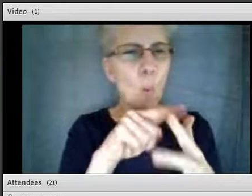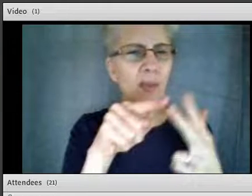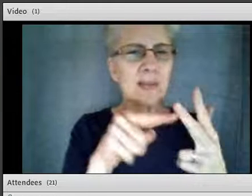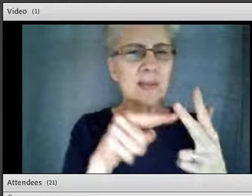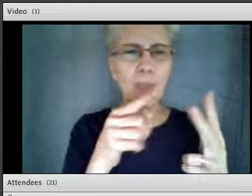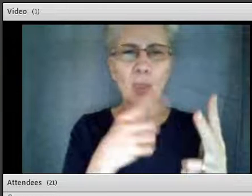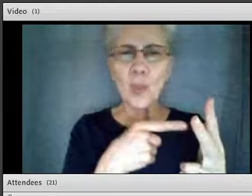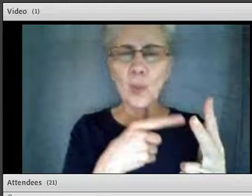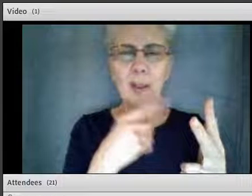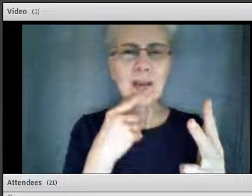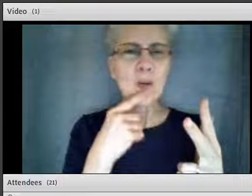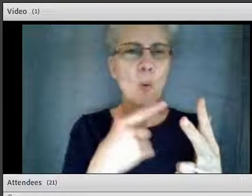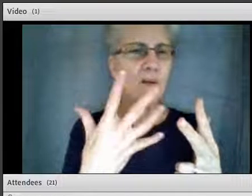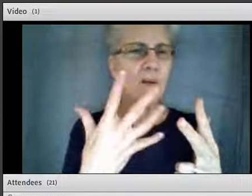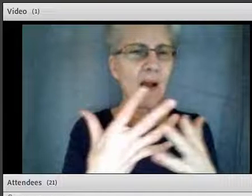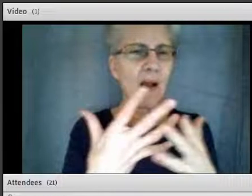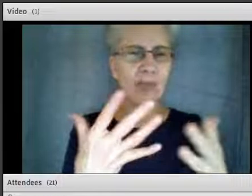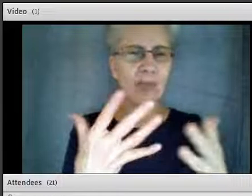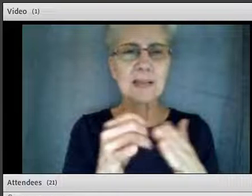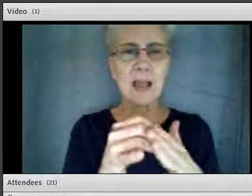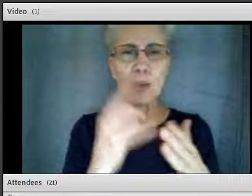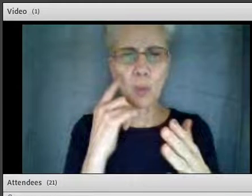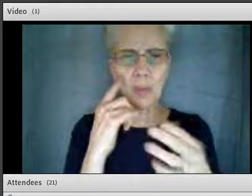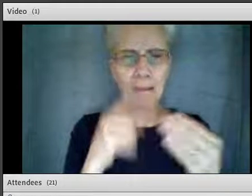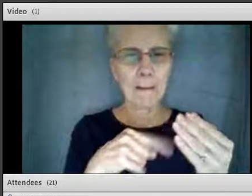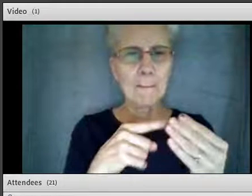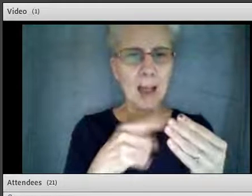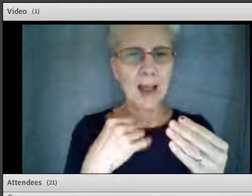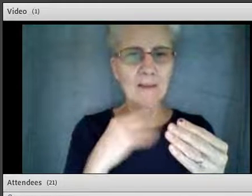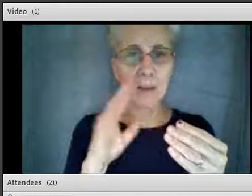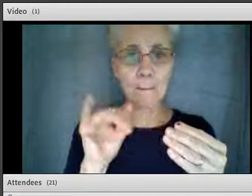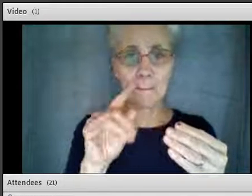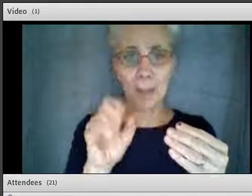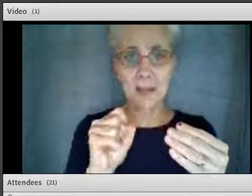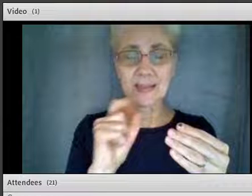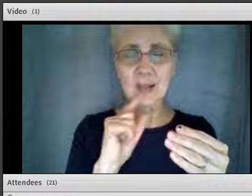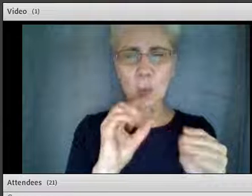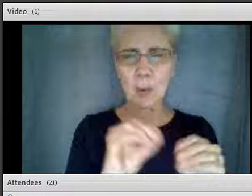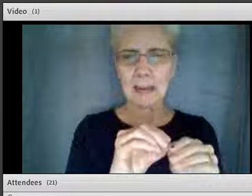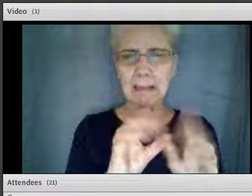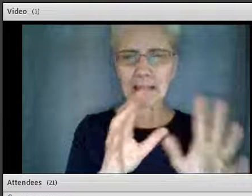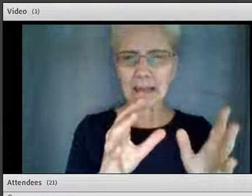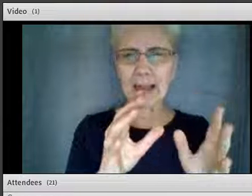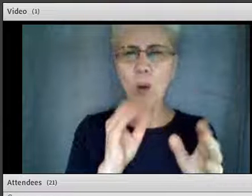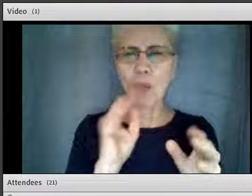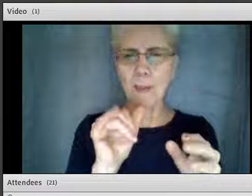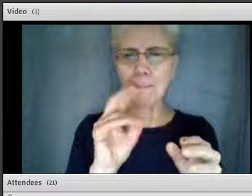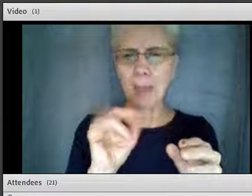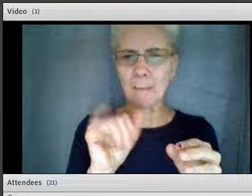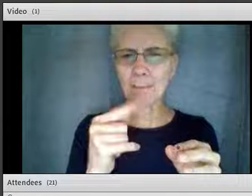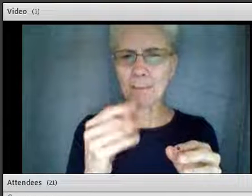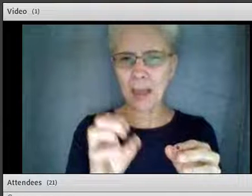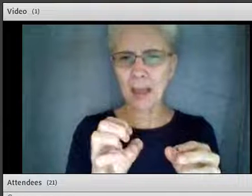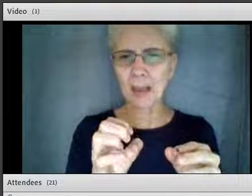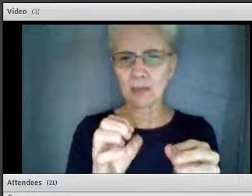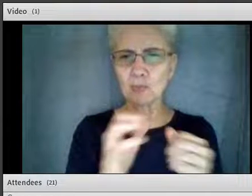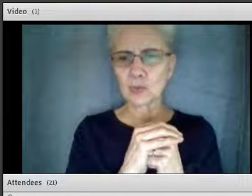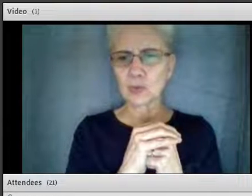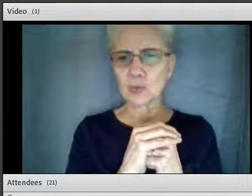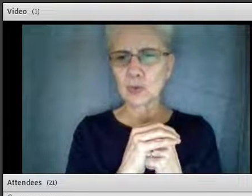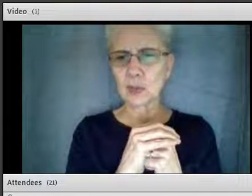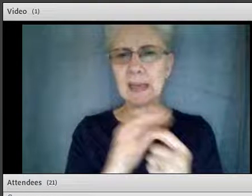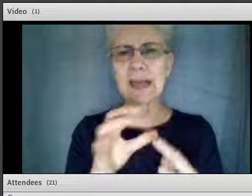concept to me, and I was really thinking about this over the last couple months. But we all use our thumbs, right? And you think